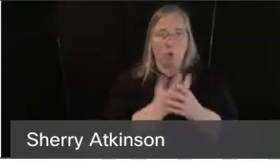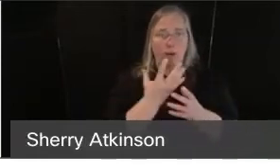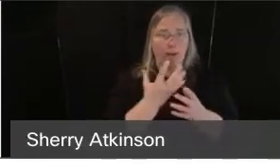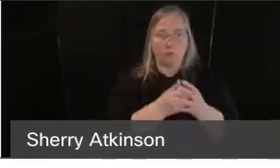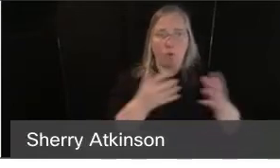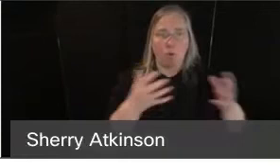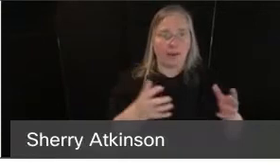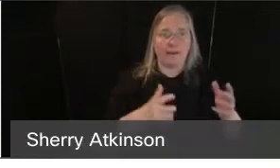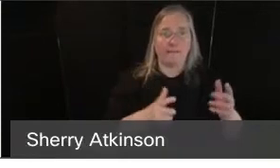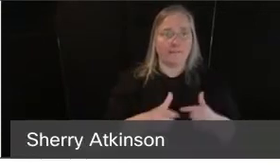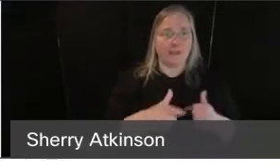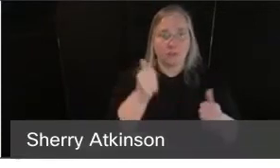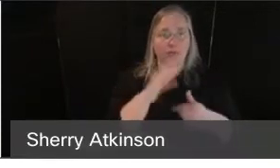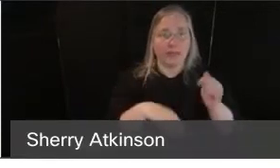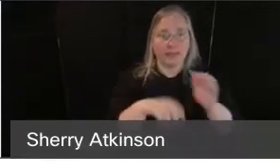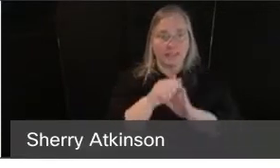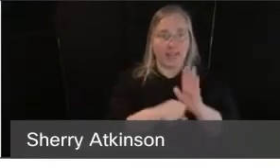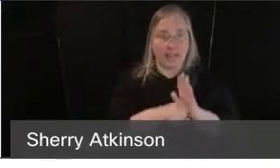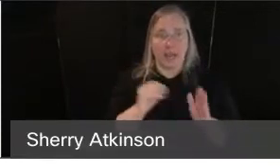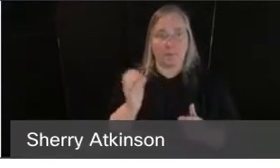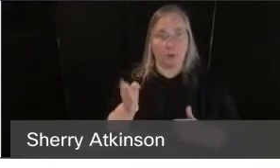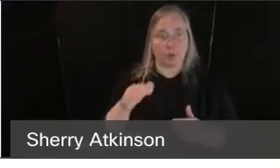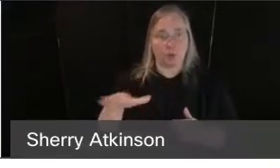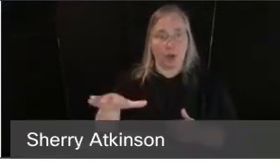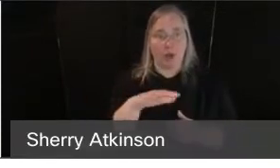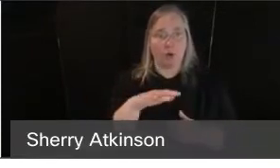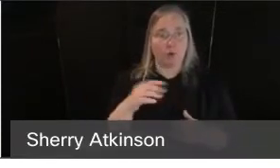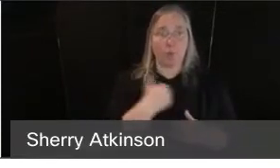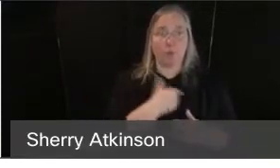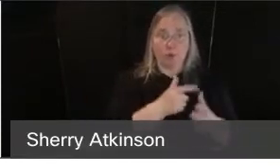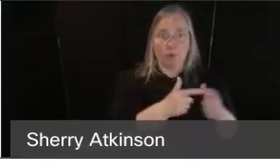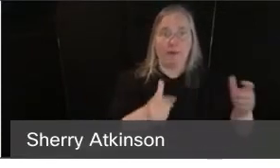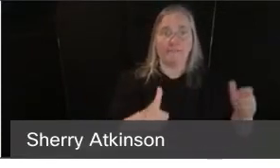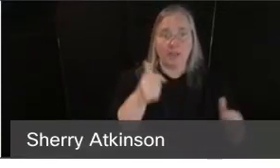we are move this over.